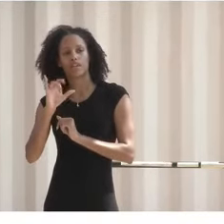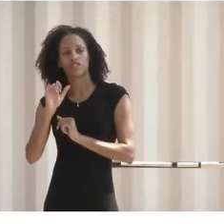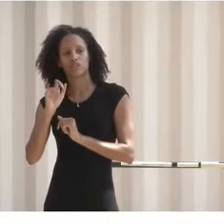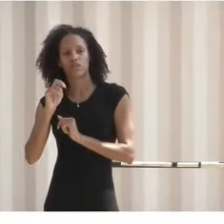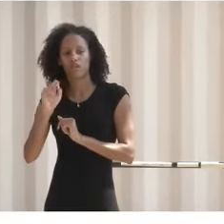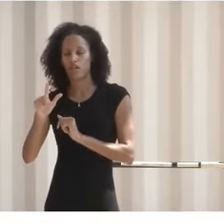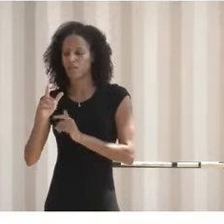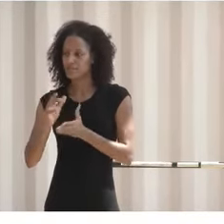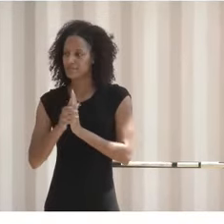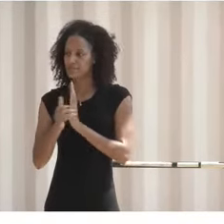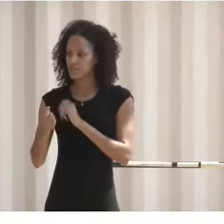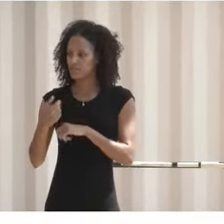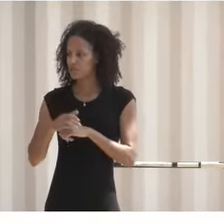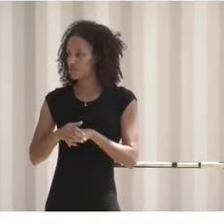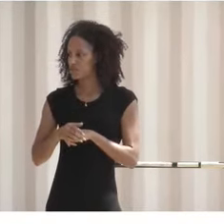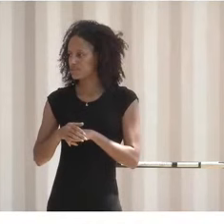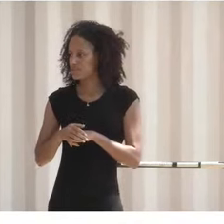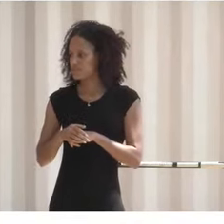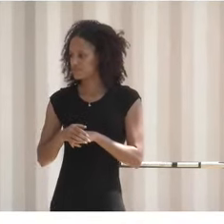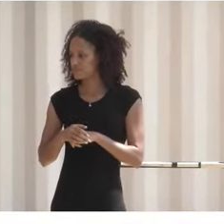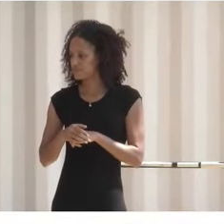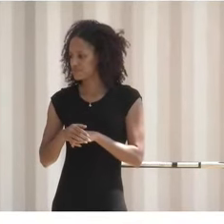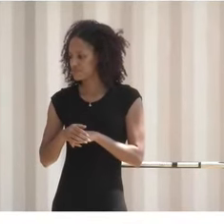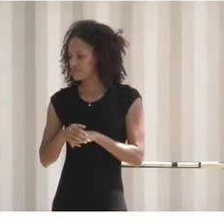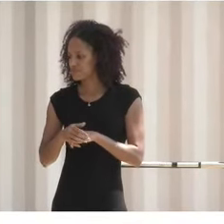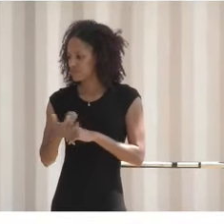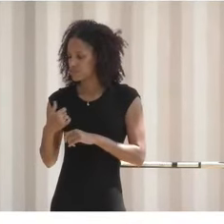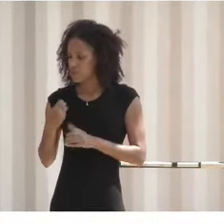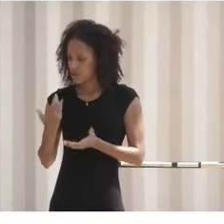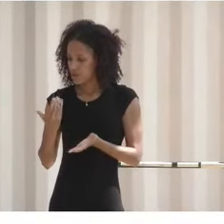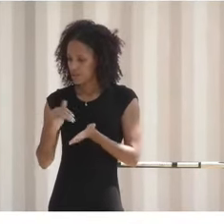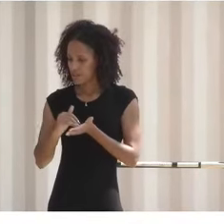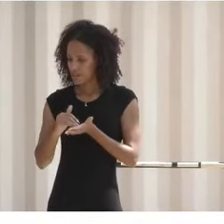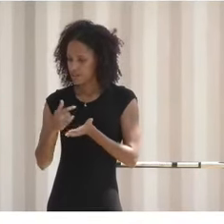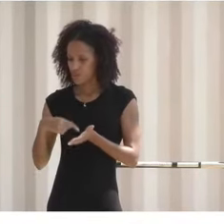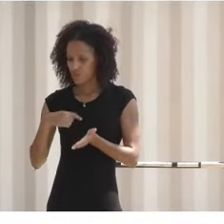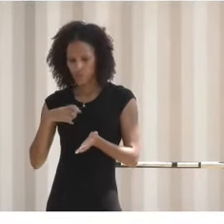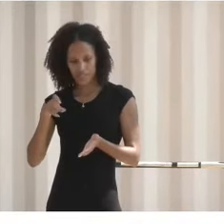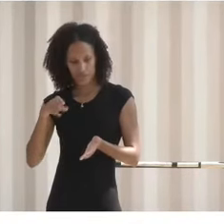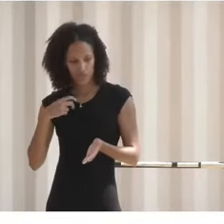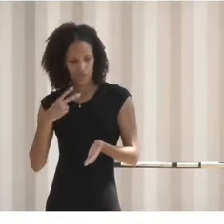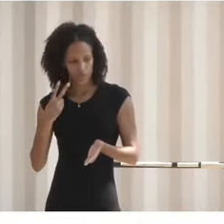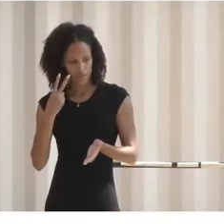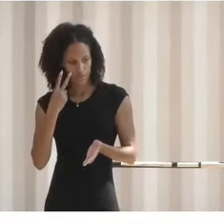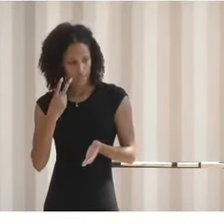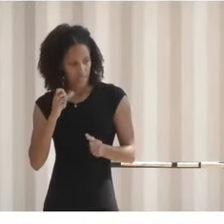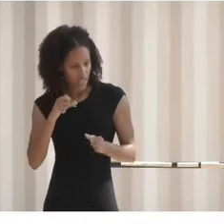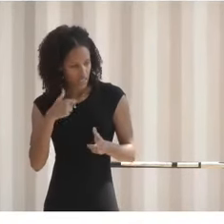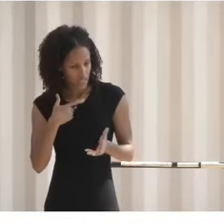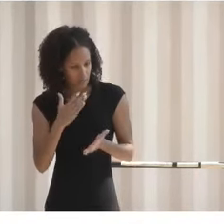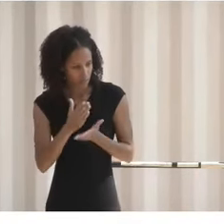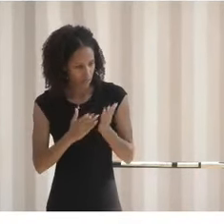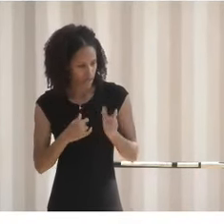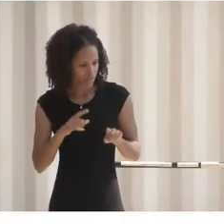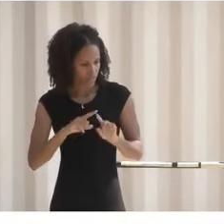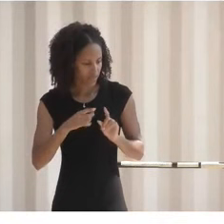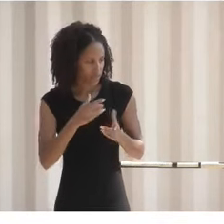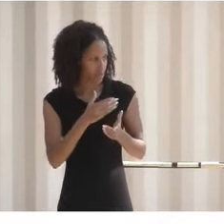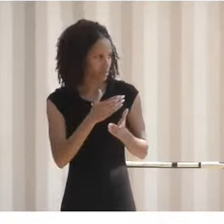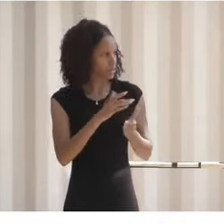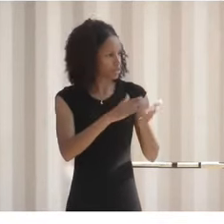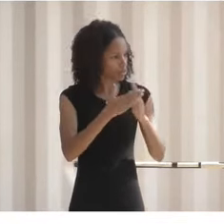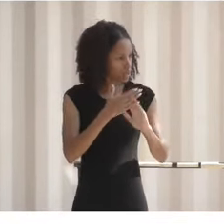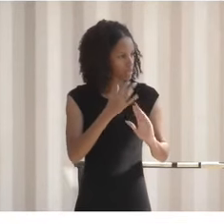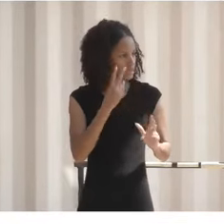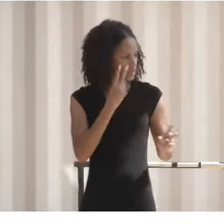electricians. Because in Mara, again, we have to mostly get experts or technicians from other communities to come